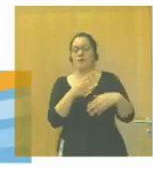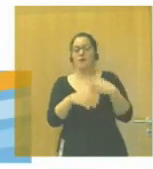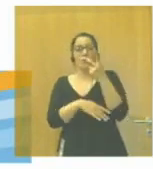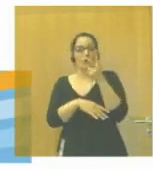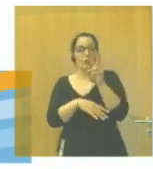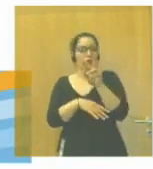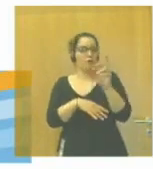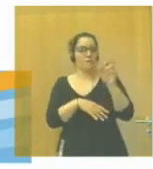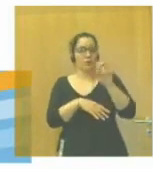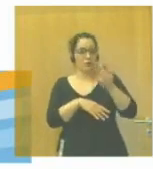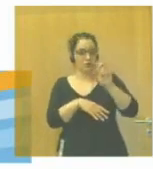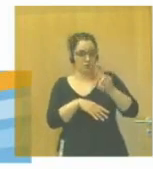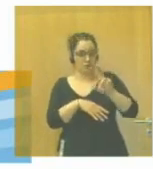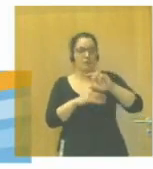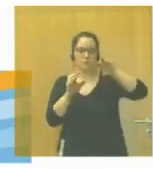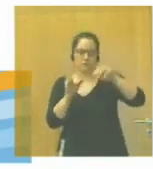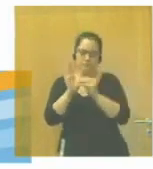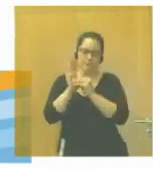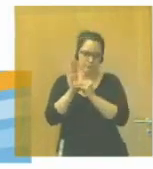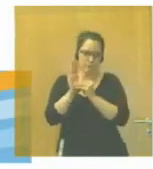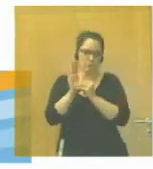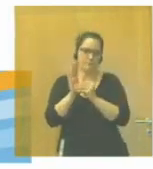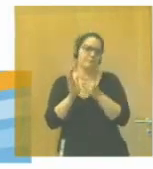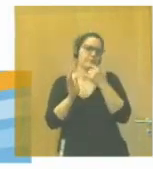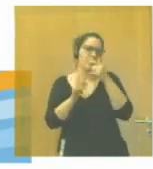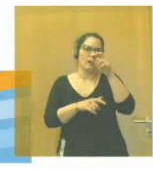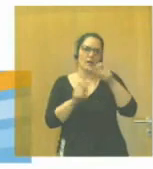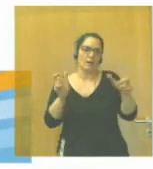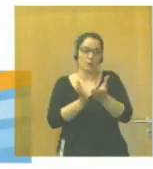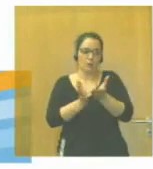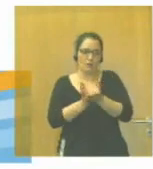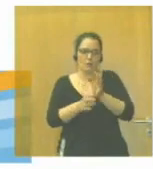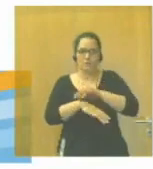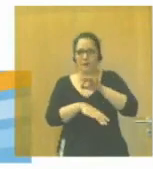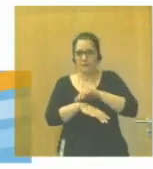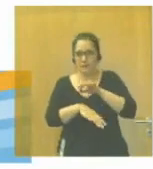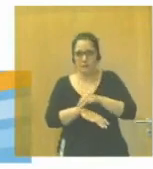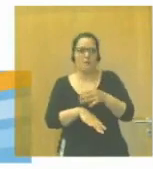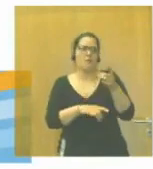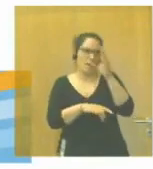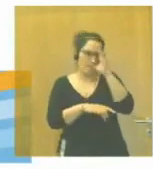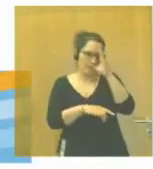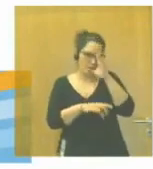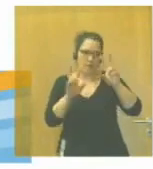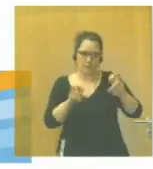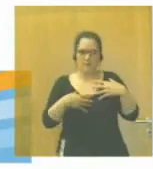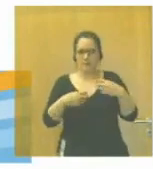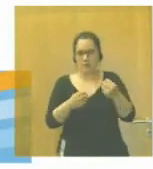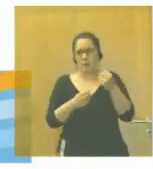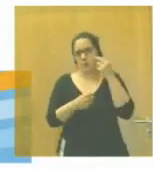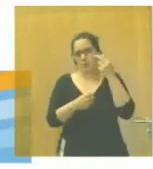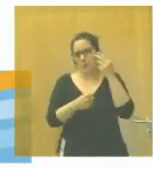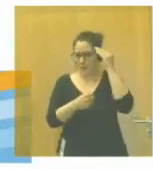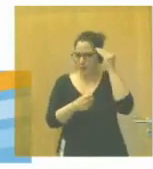for healthcare systems, a system-wide approach, really thinking about zero suicide and a competent, caring workforce.